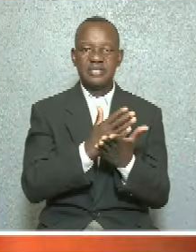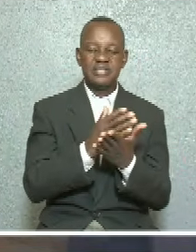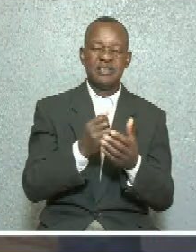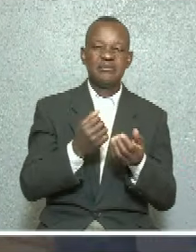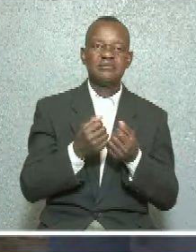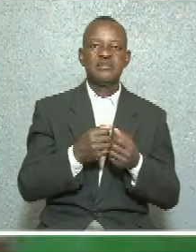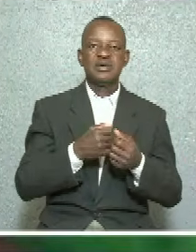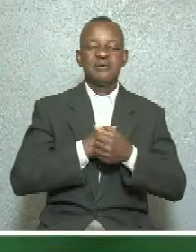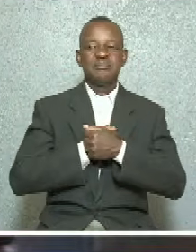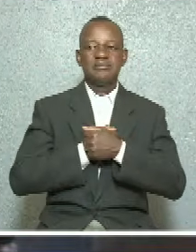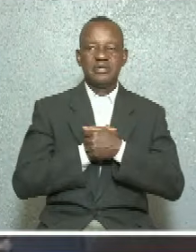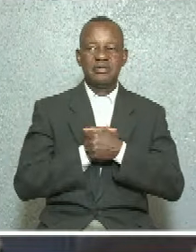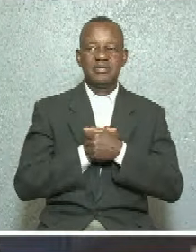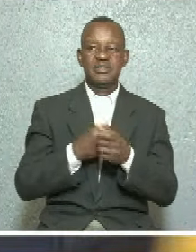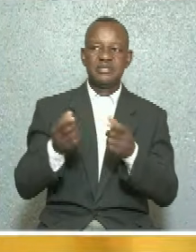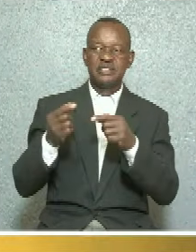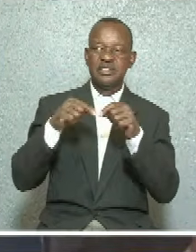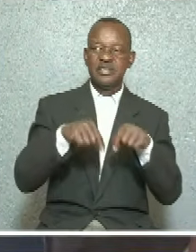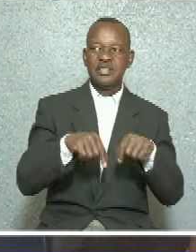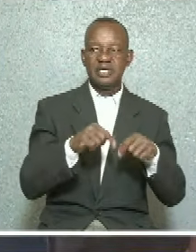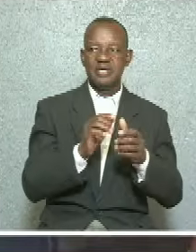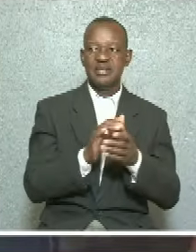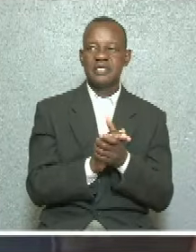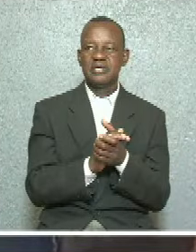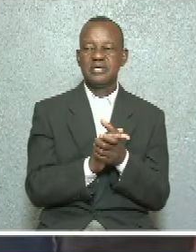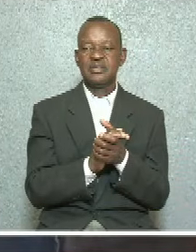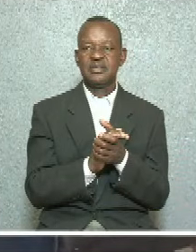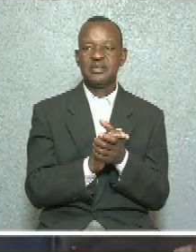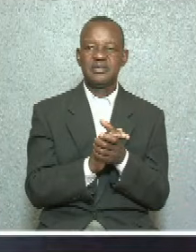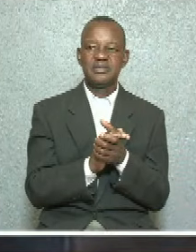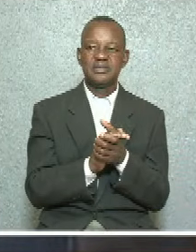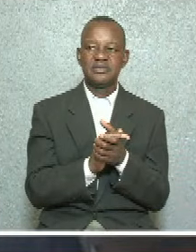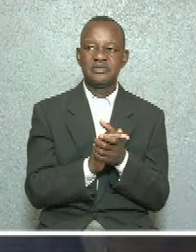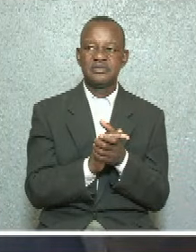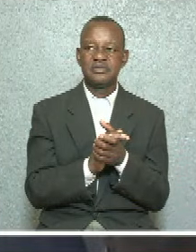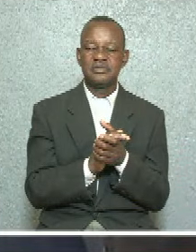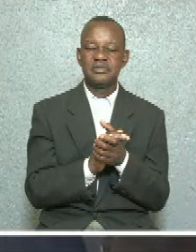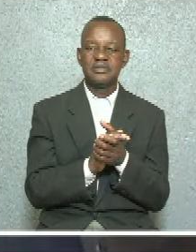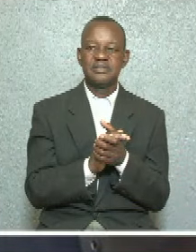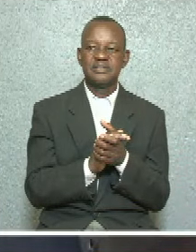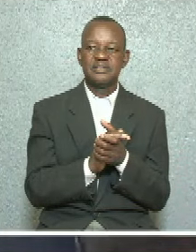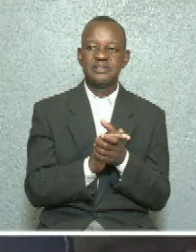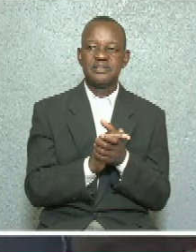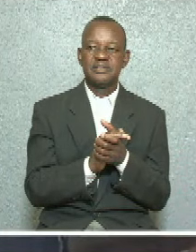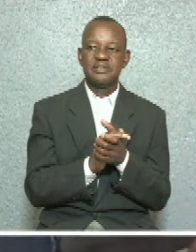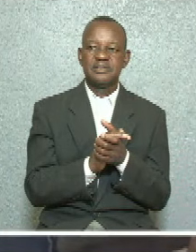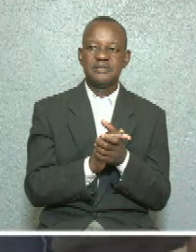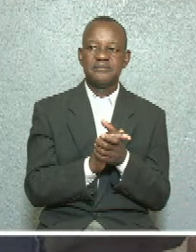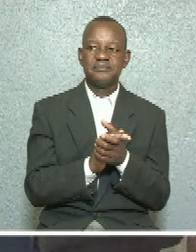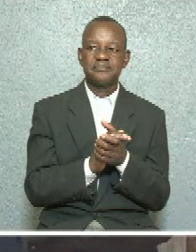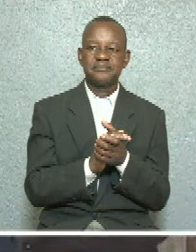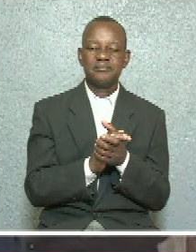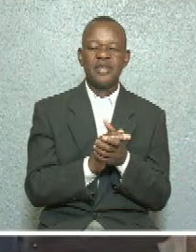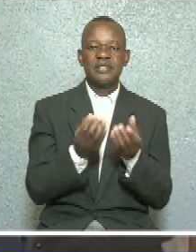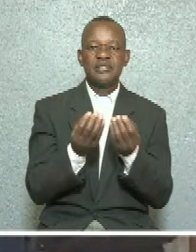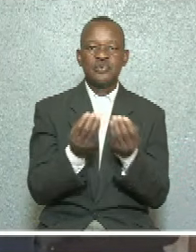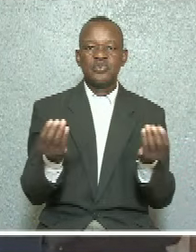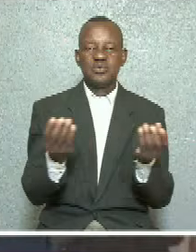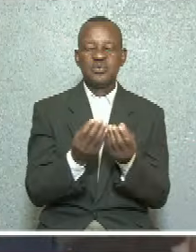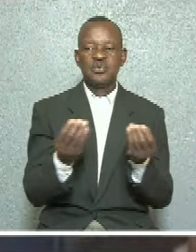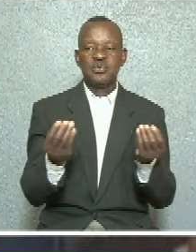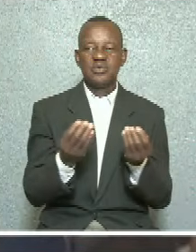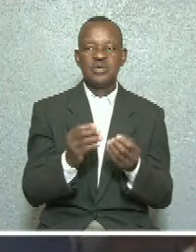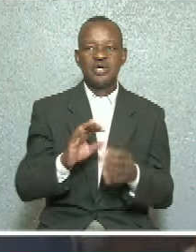to inquire on how can they get their kids to start at Pay, or how can their kids be also members